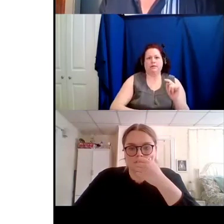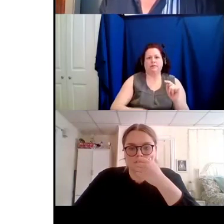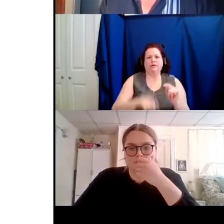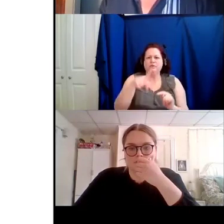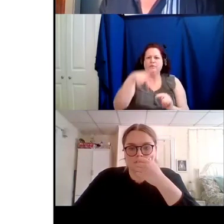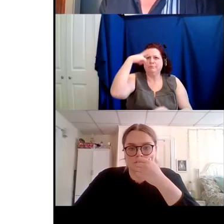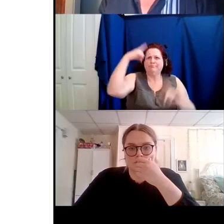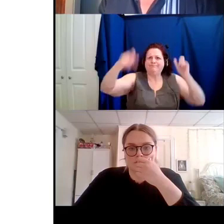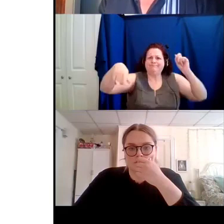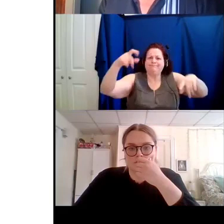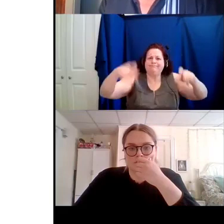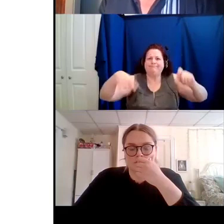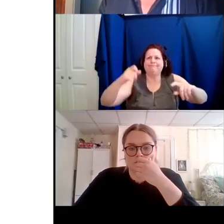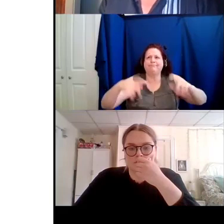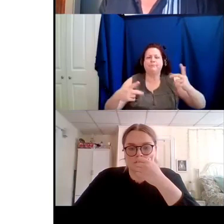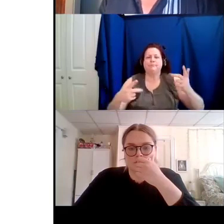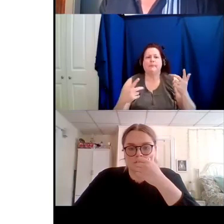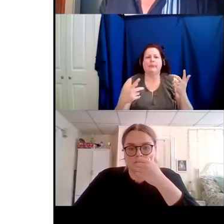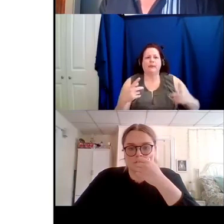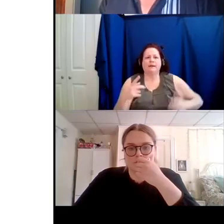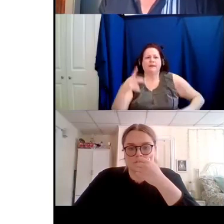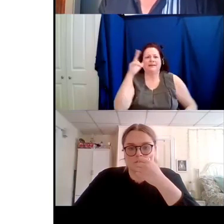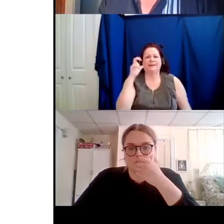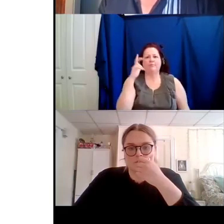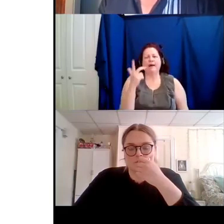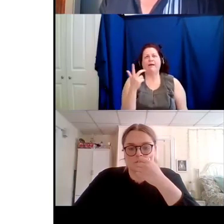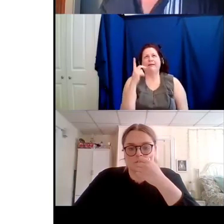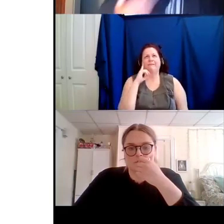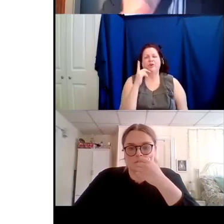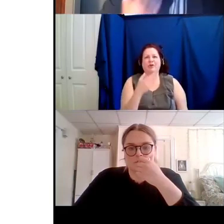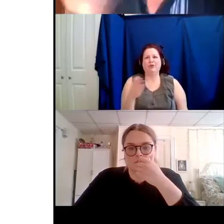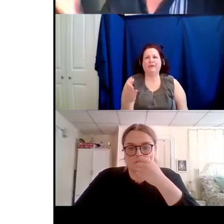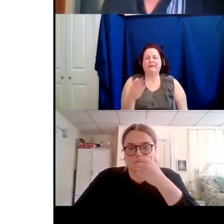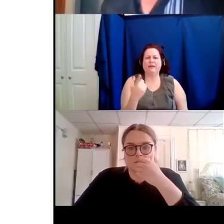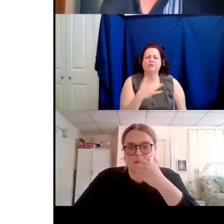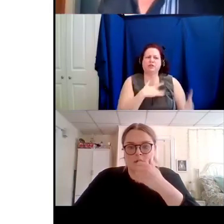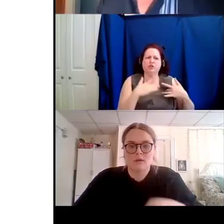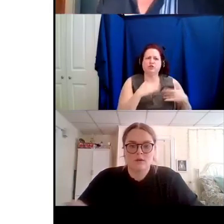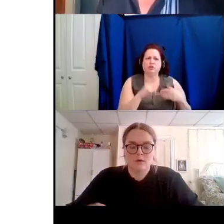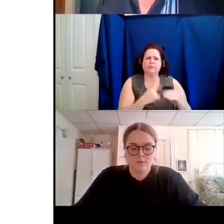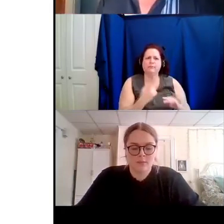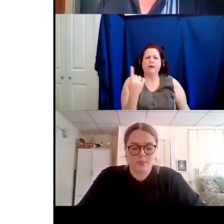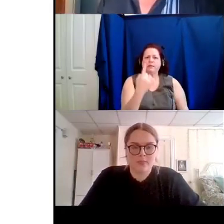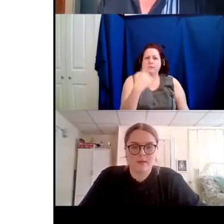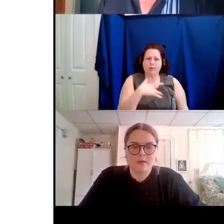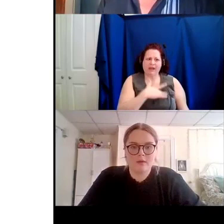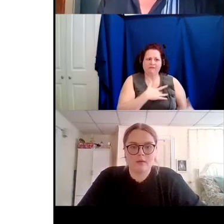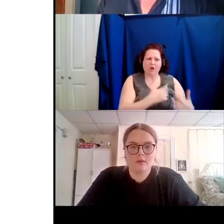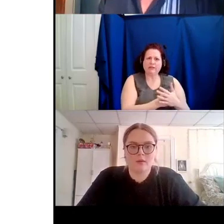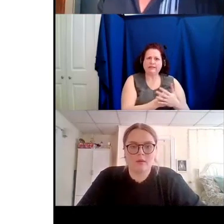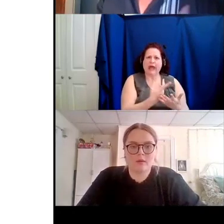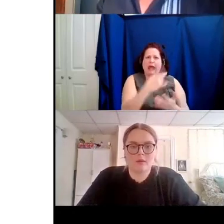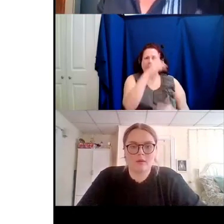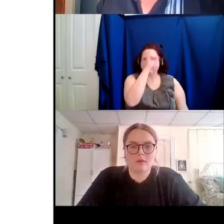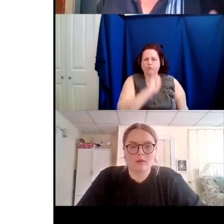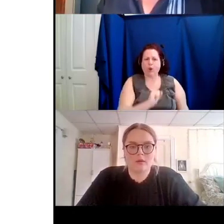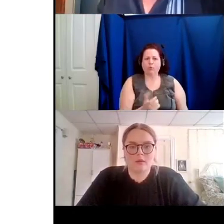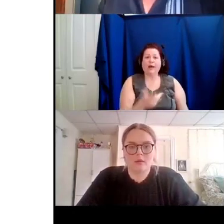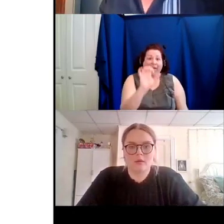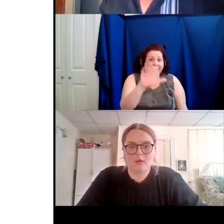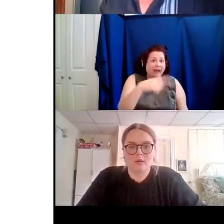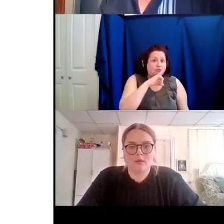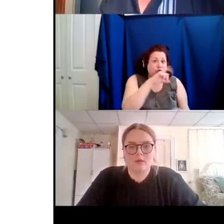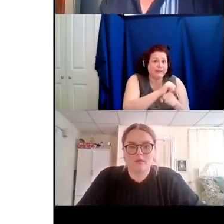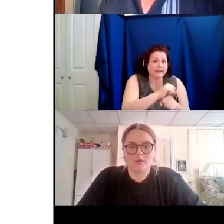brainstorm about it. I mean, you hear about, I've heard things where there was concerns about someone having a heart attack or a stroke, and that's a real